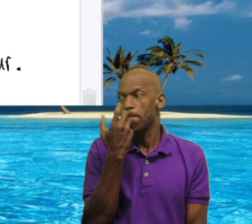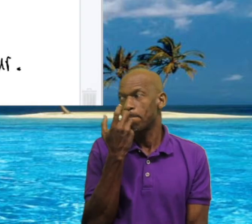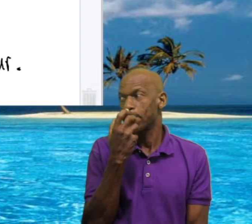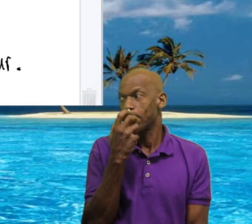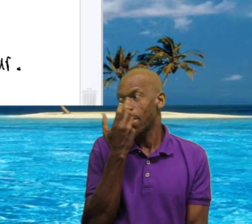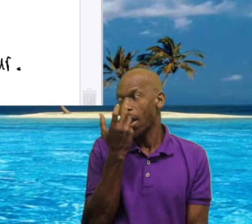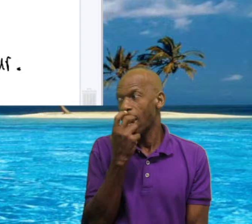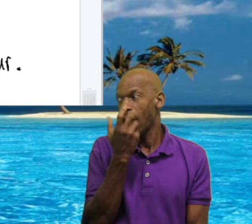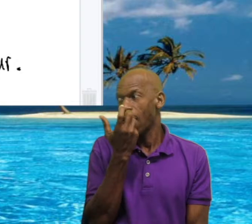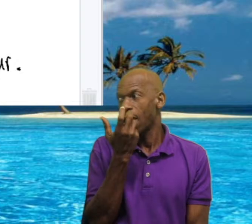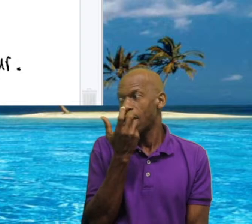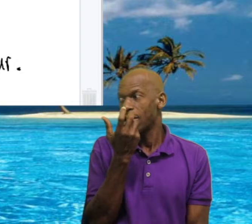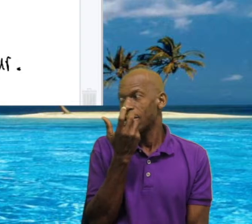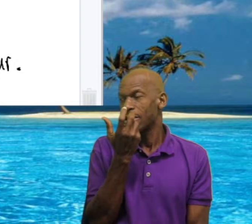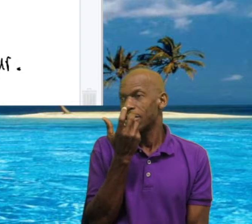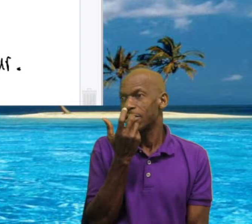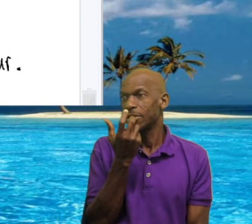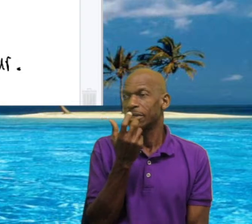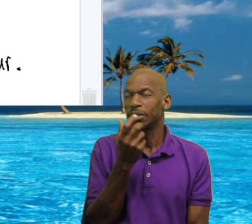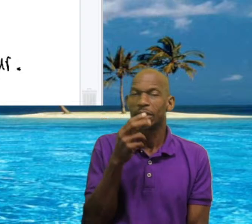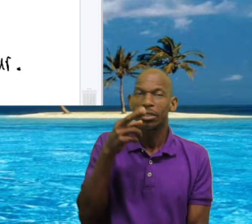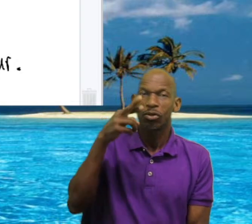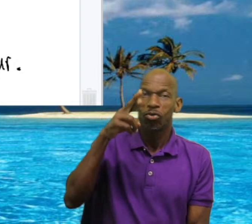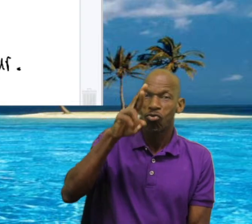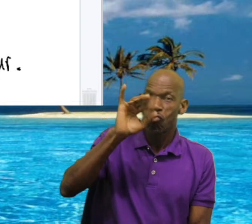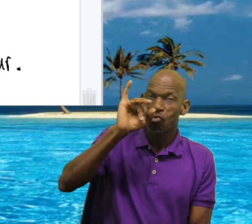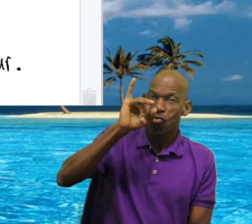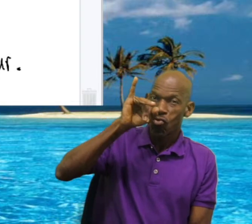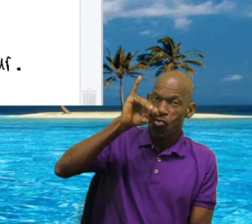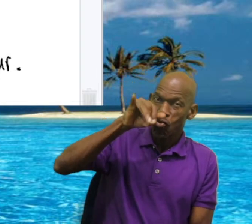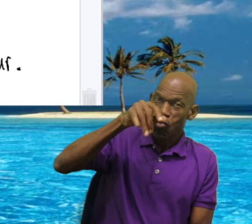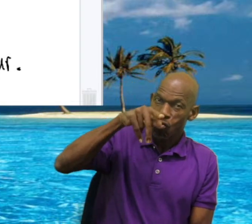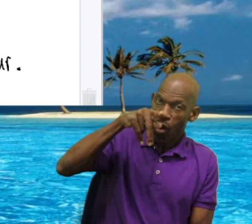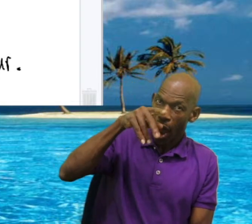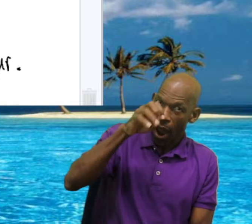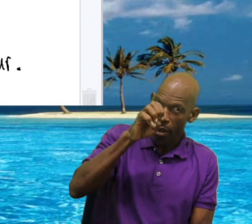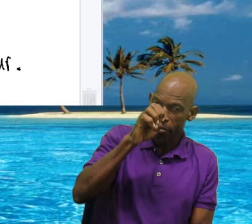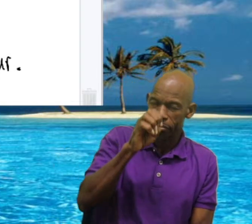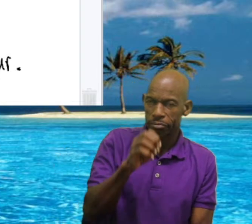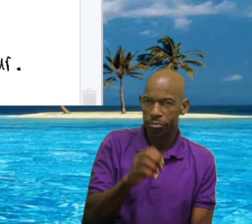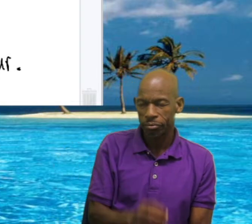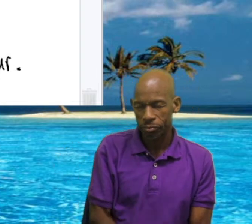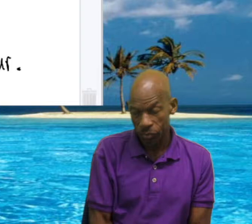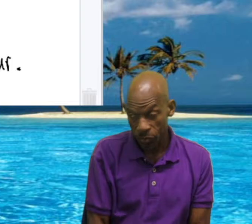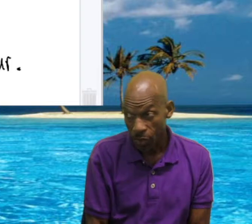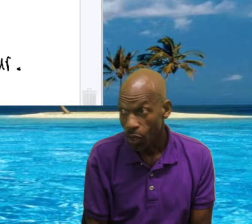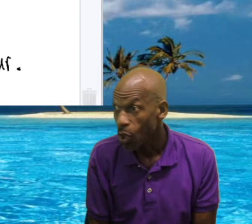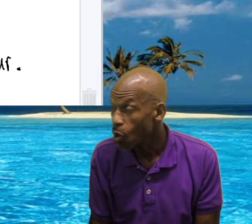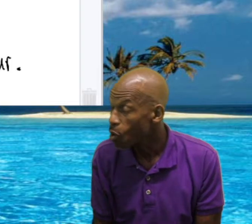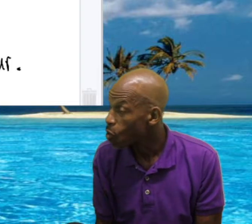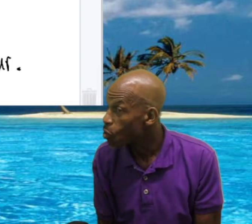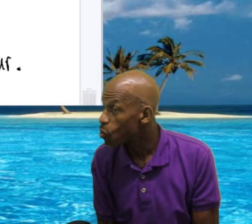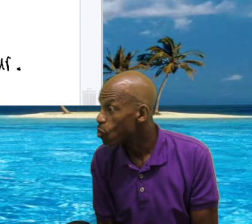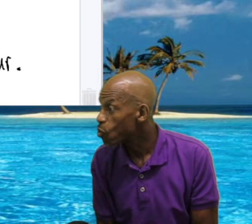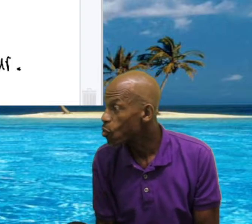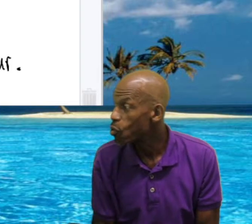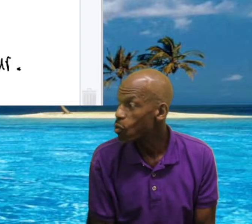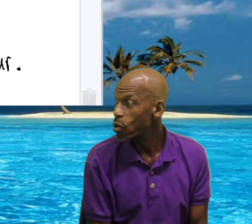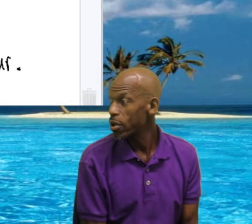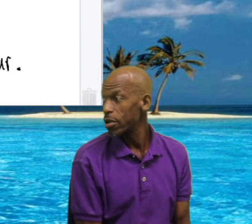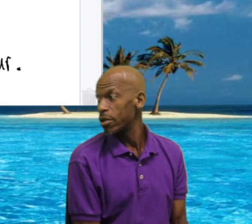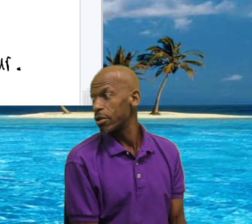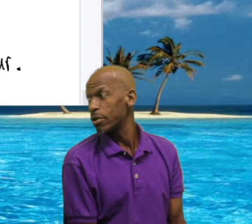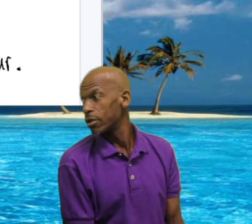you're looking at the idea. What idea would it tell you? What you expect it to be? The mango is